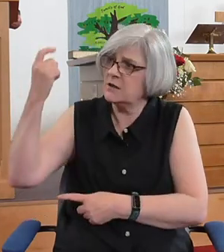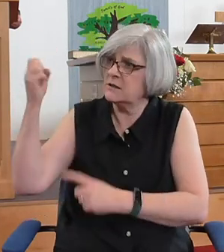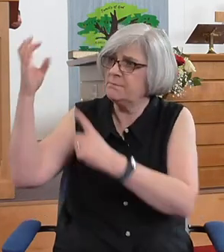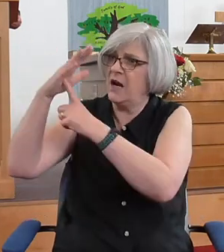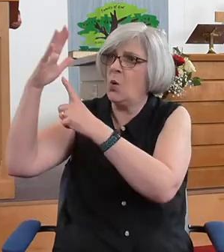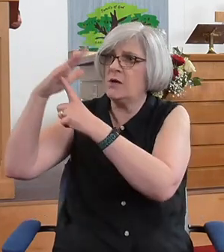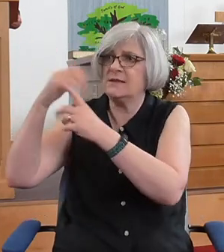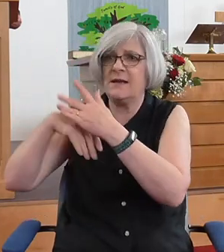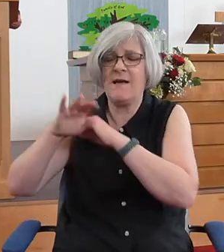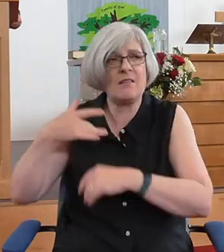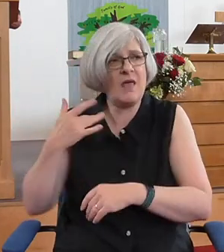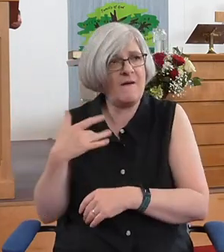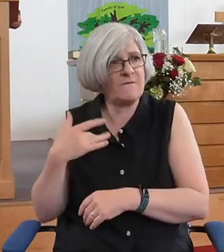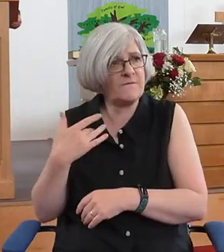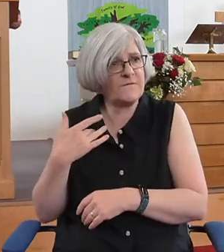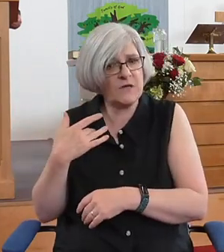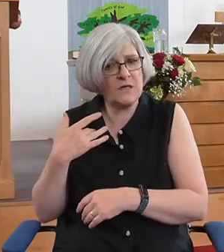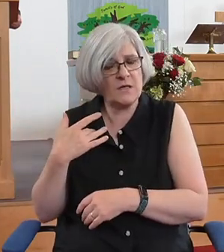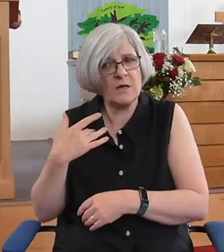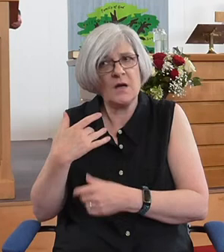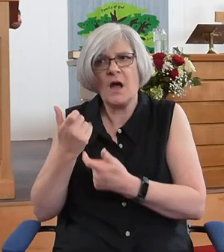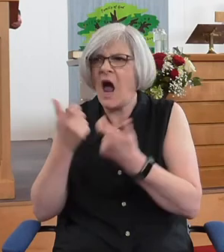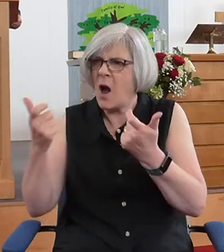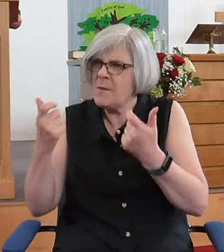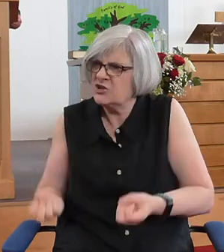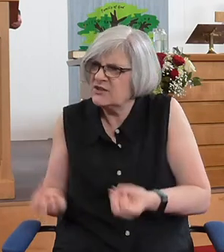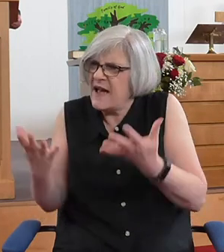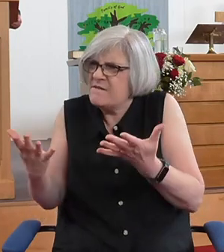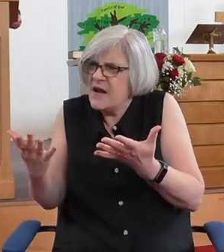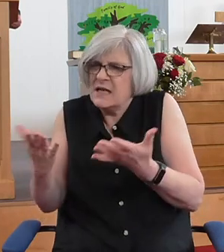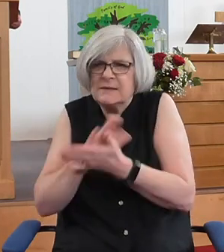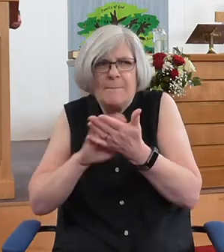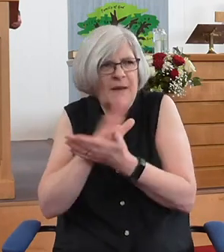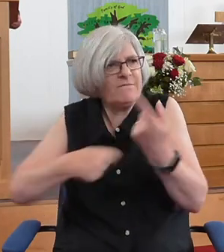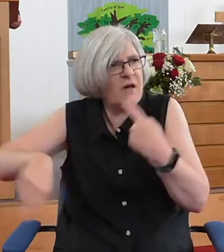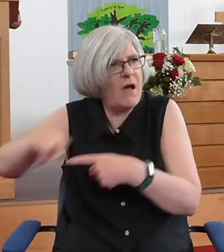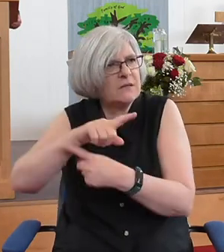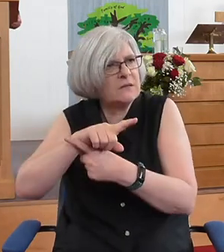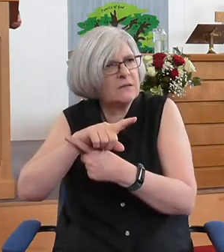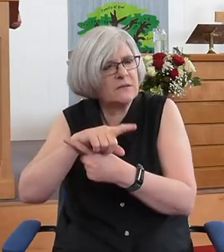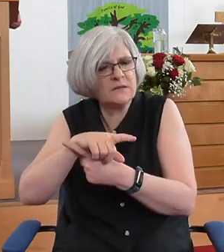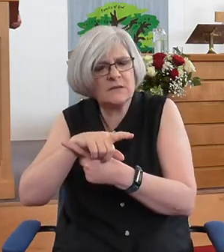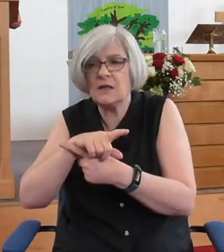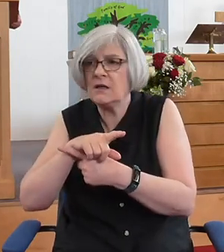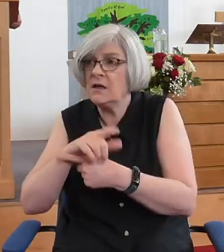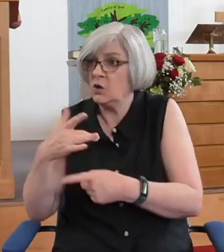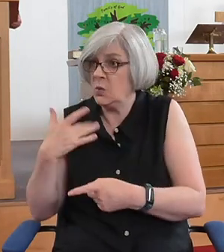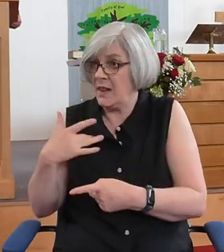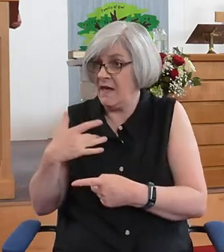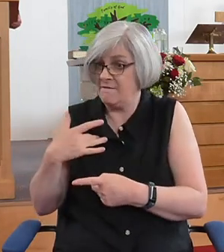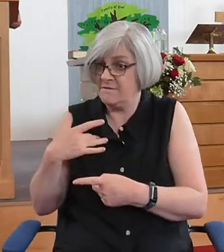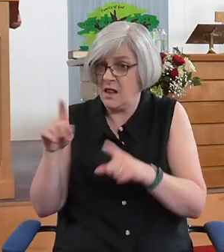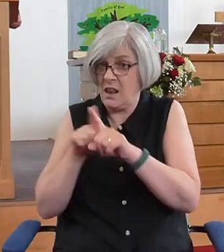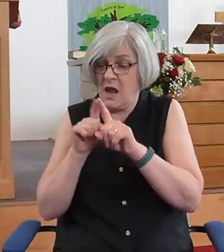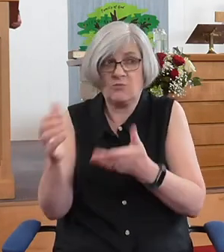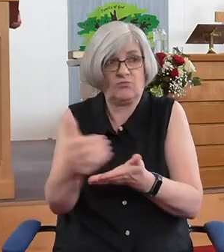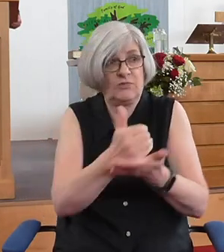priority in life? How much does his sacrifice mean for us? Do we live as a redeemed